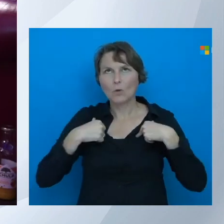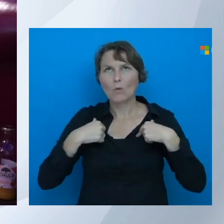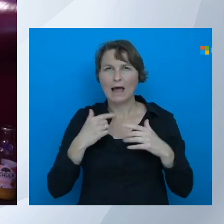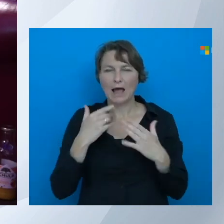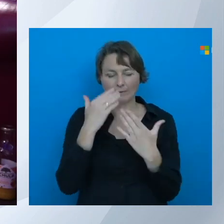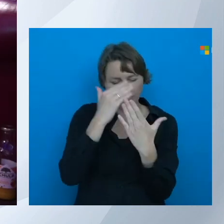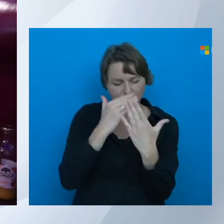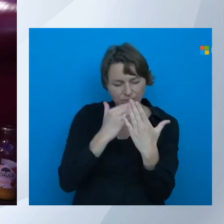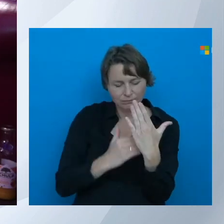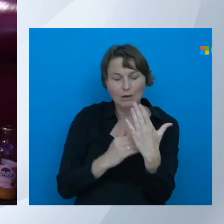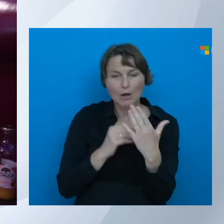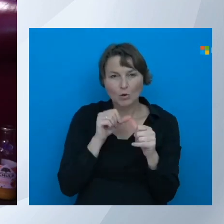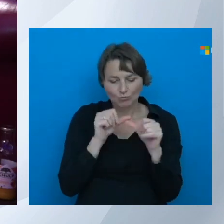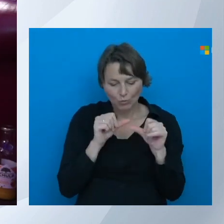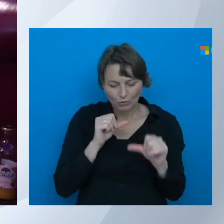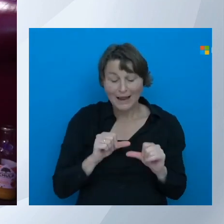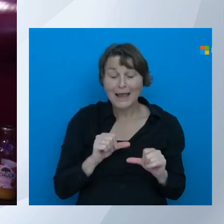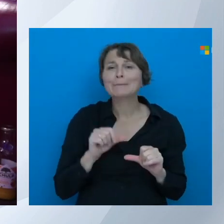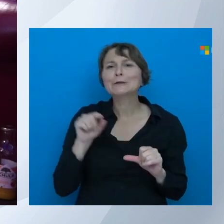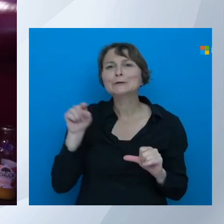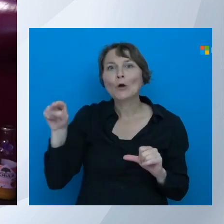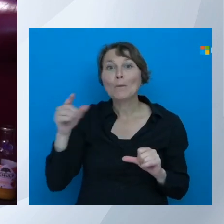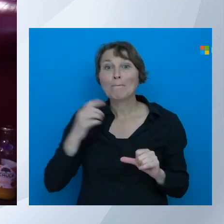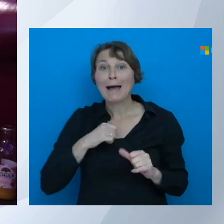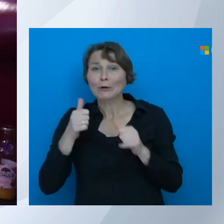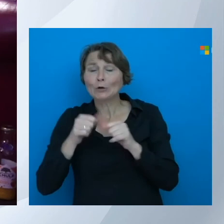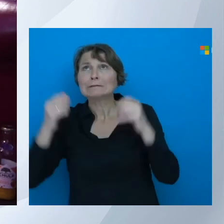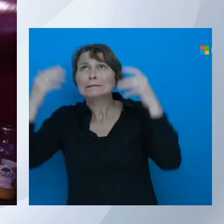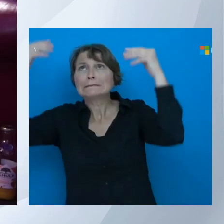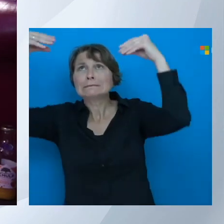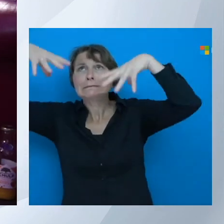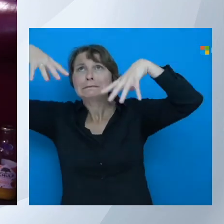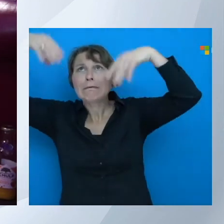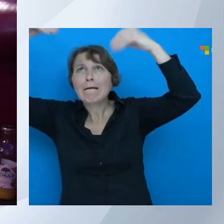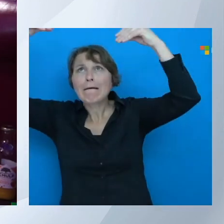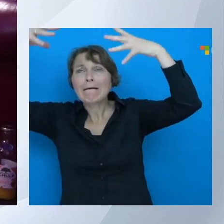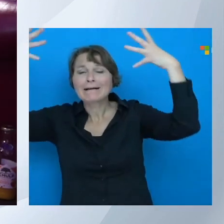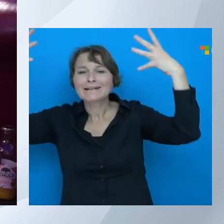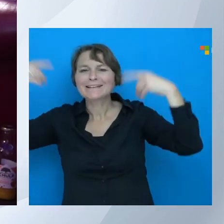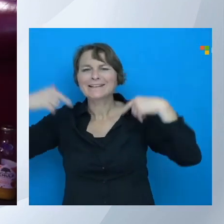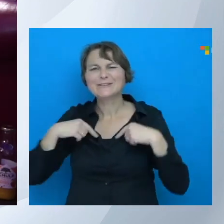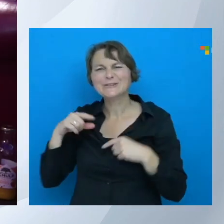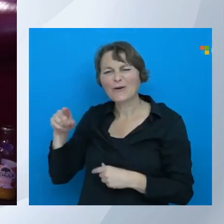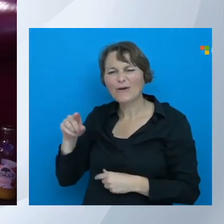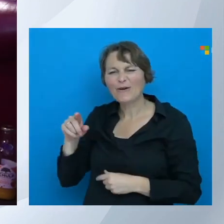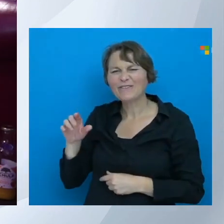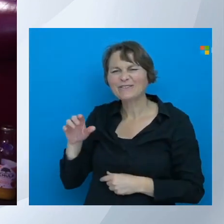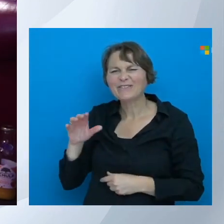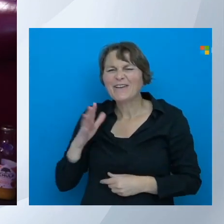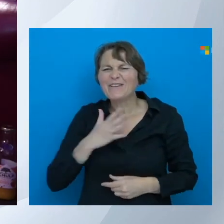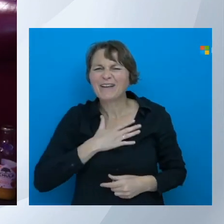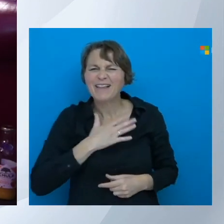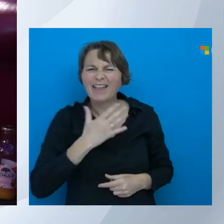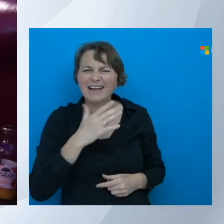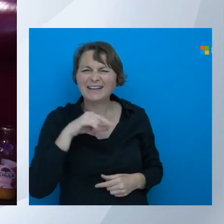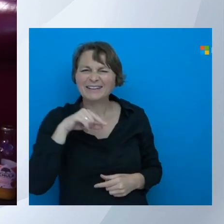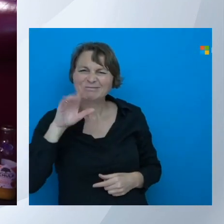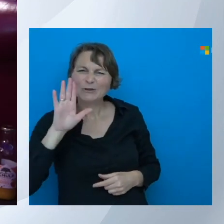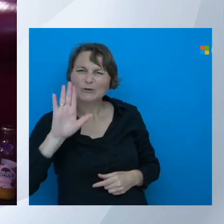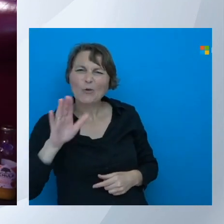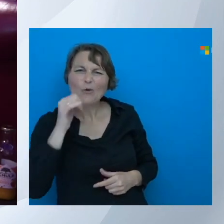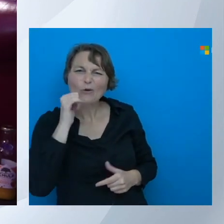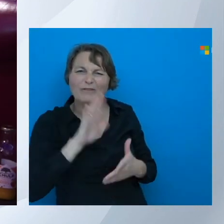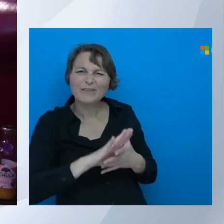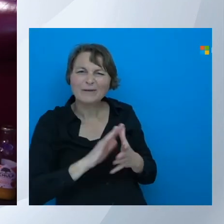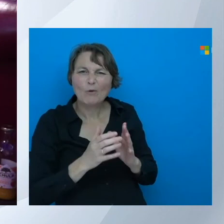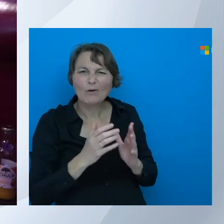her in the dark every now and then. It feels like your girlfriend is sort of my soul sister, and like. I think we can, like my girlfriend